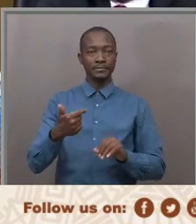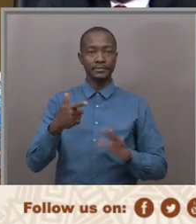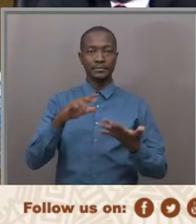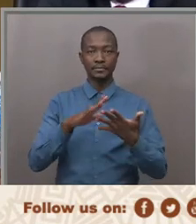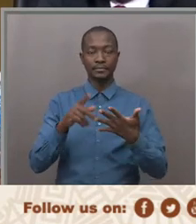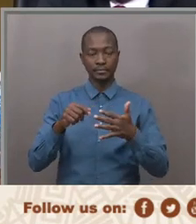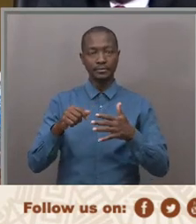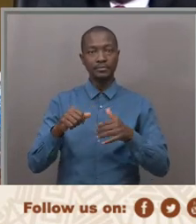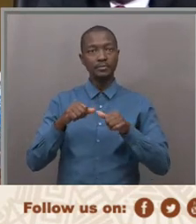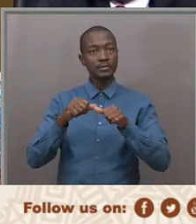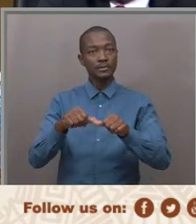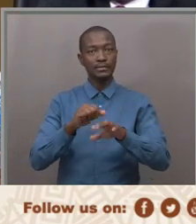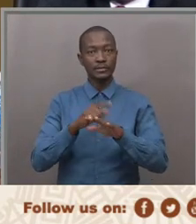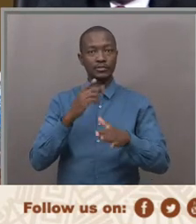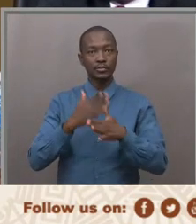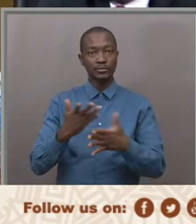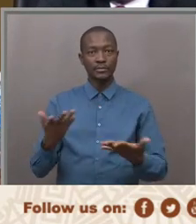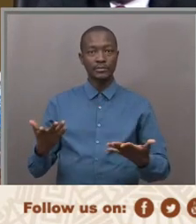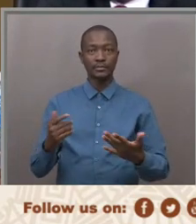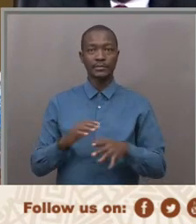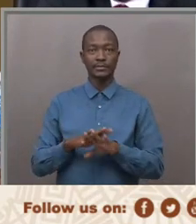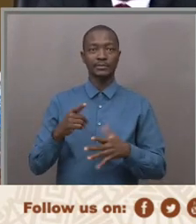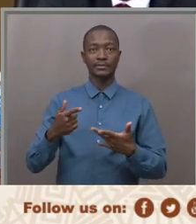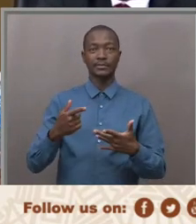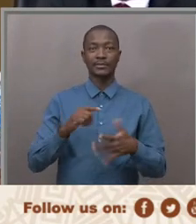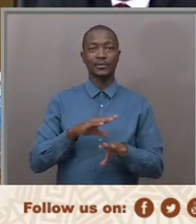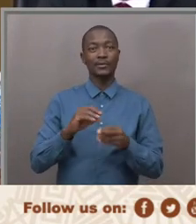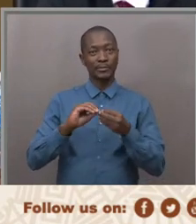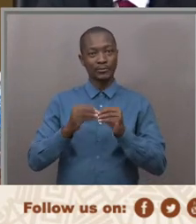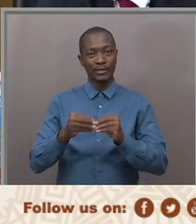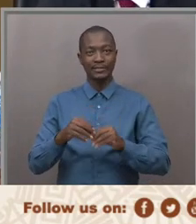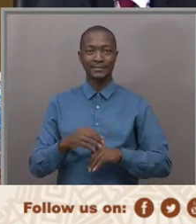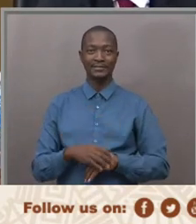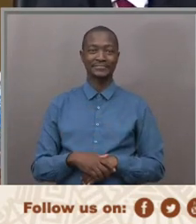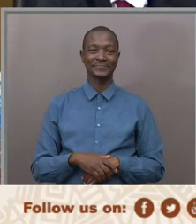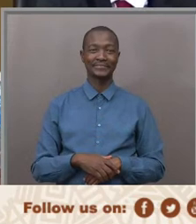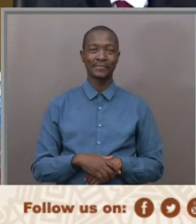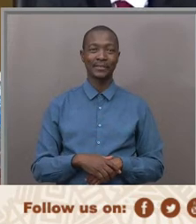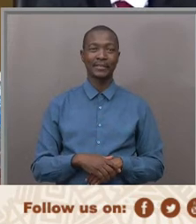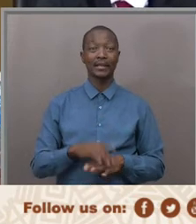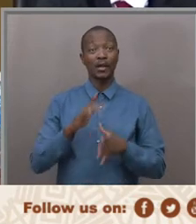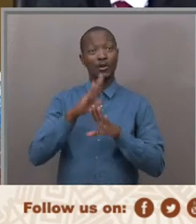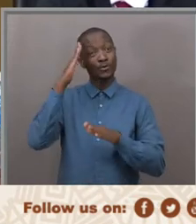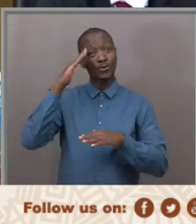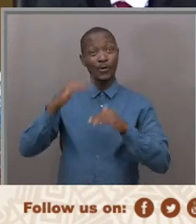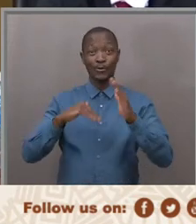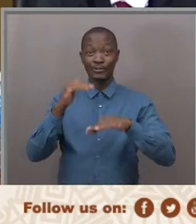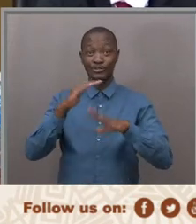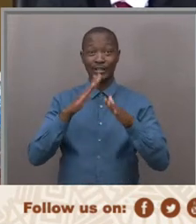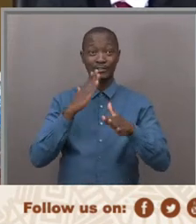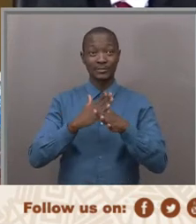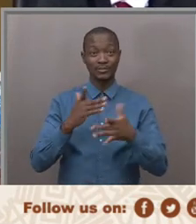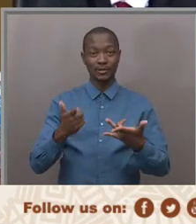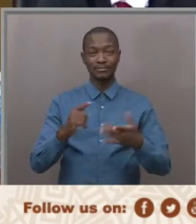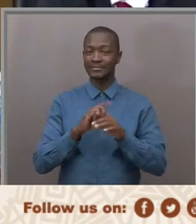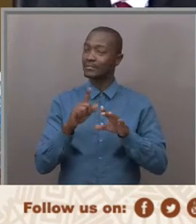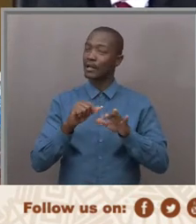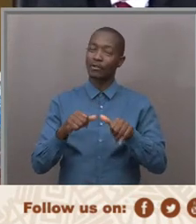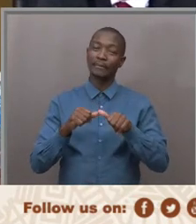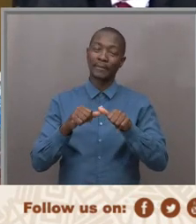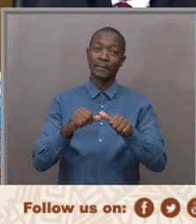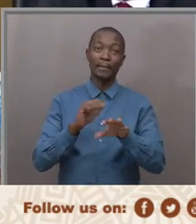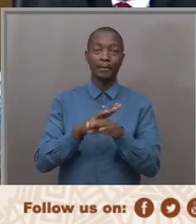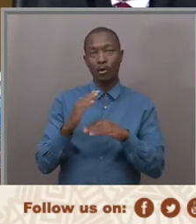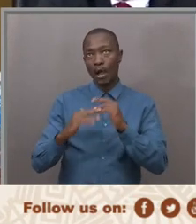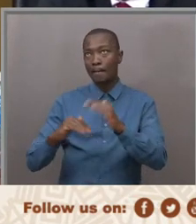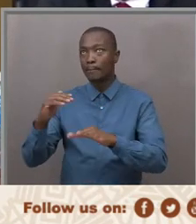8,600 construction-related jobs will be created. You know, construction jobs, most of them are not permanent. So people come and